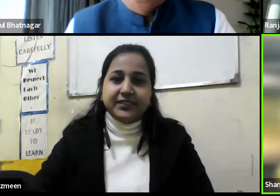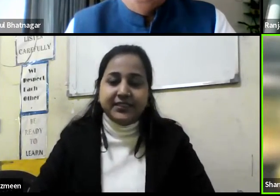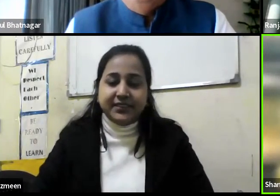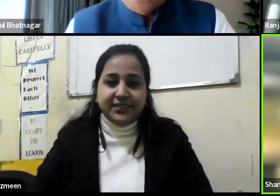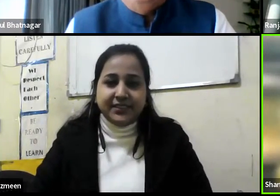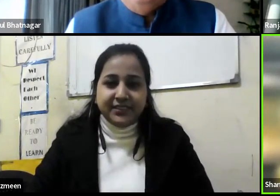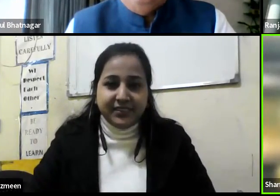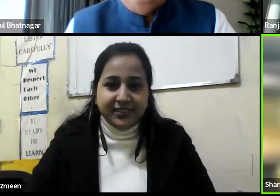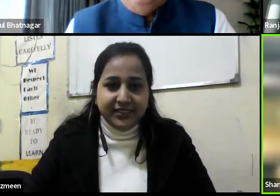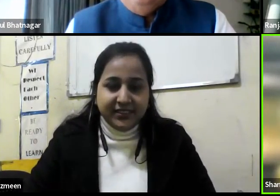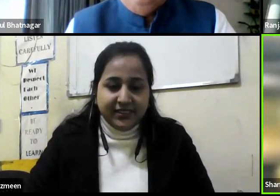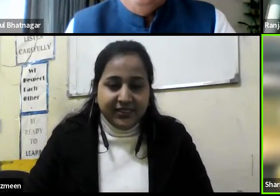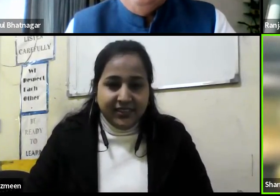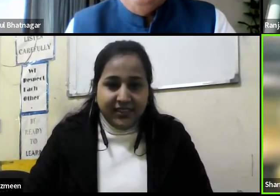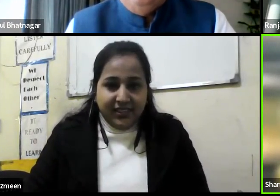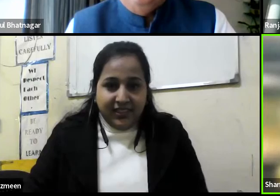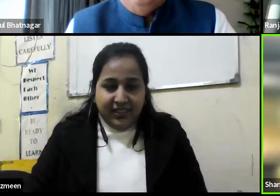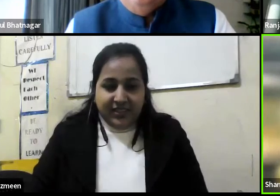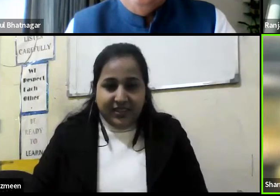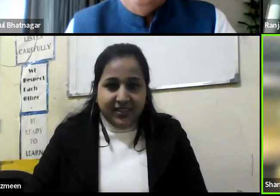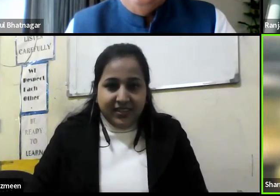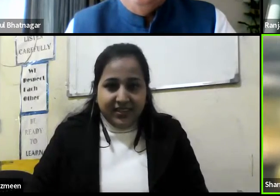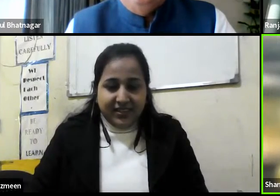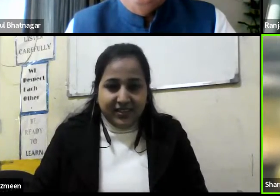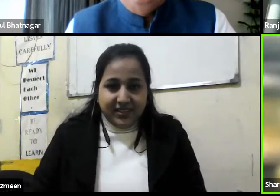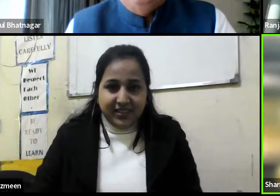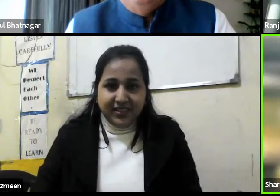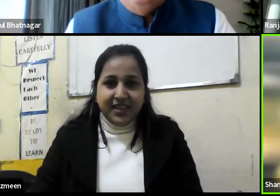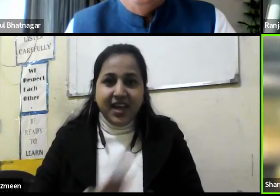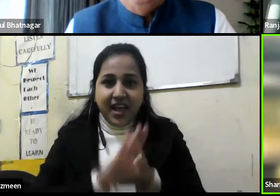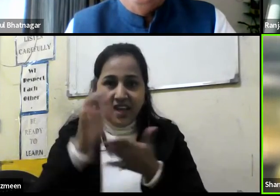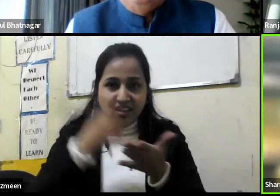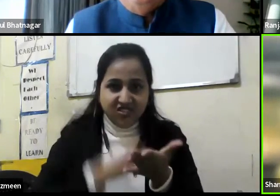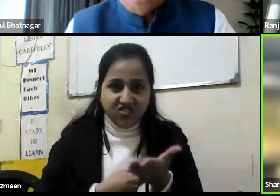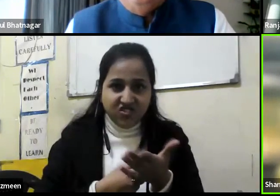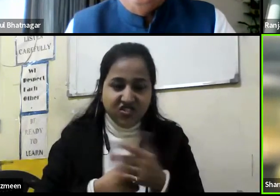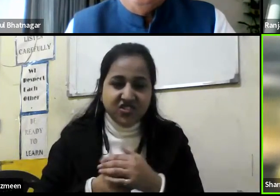I think being in HR helps,